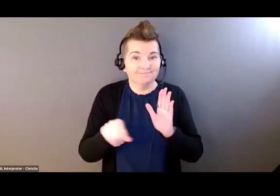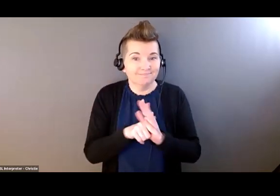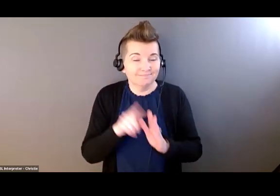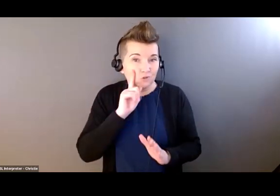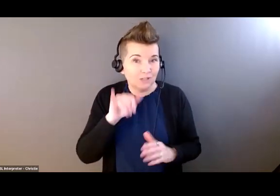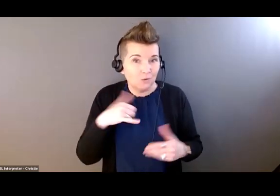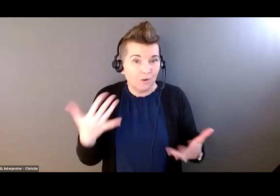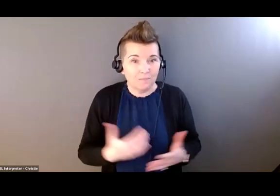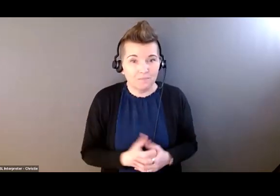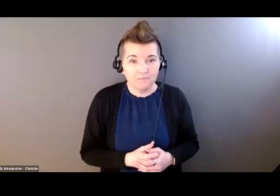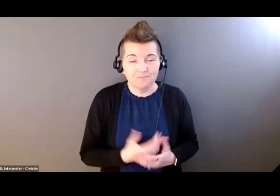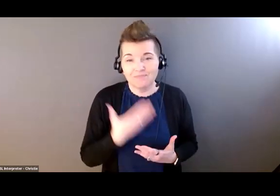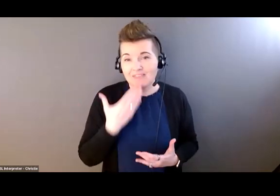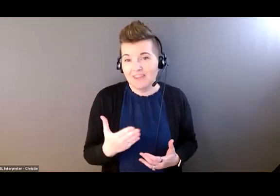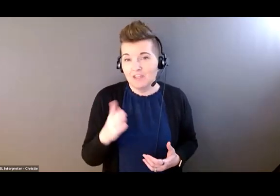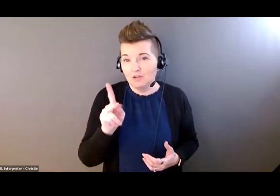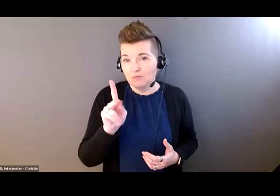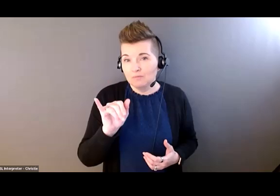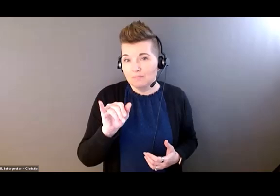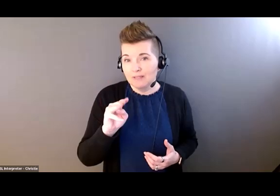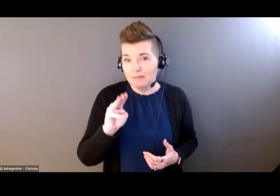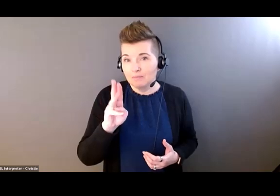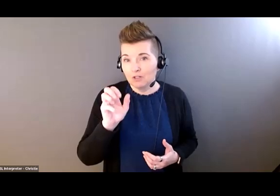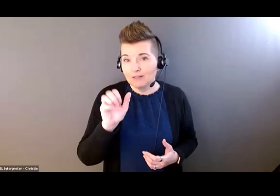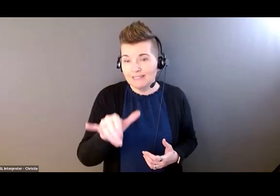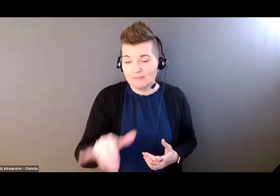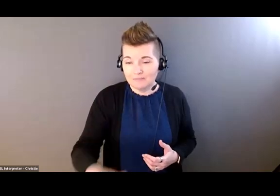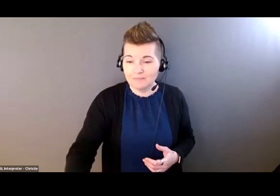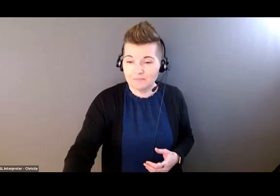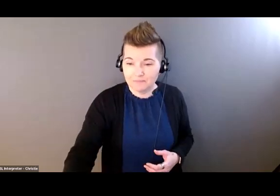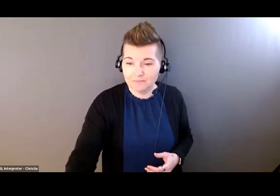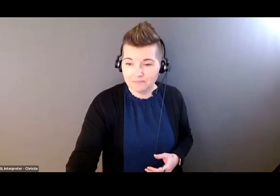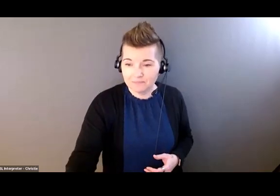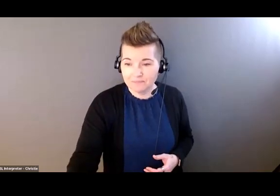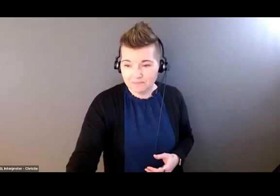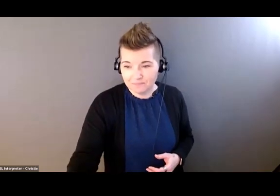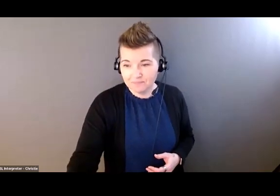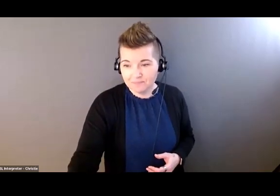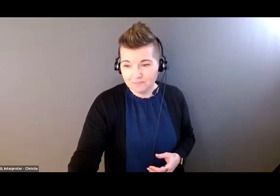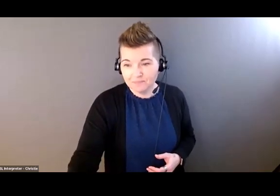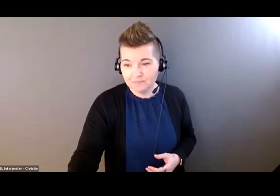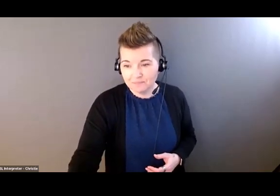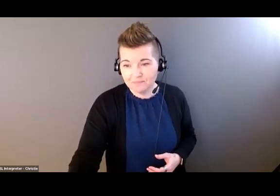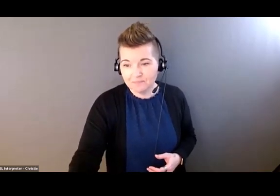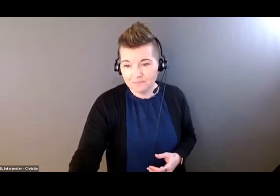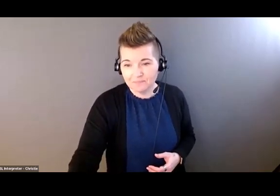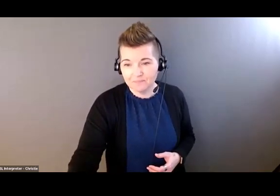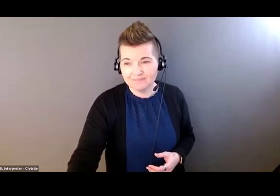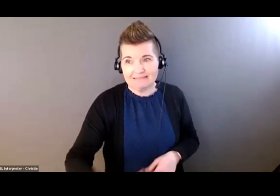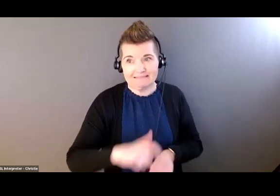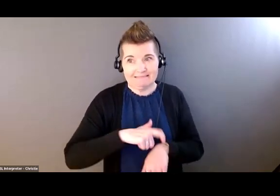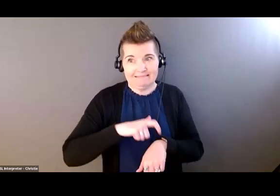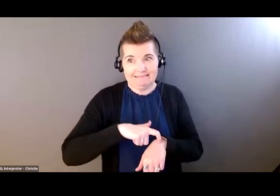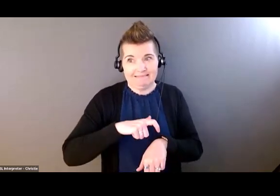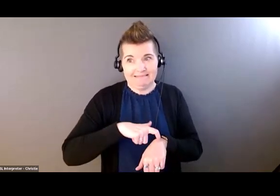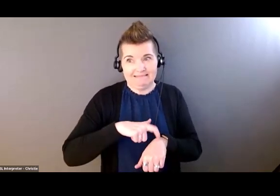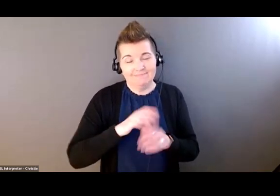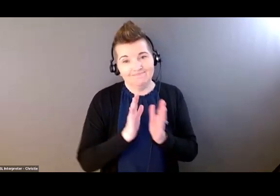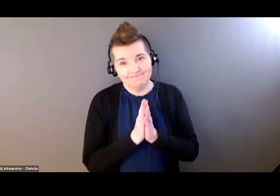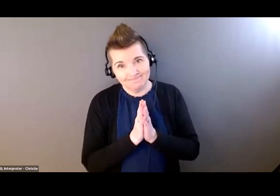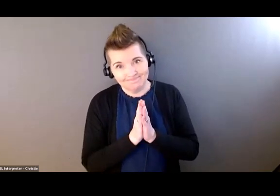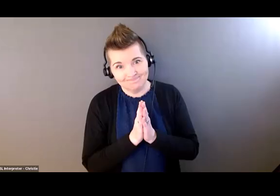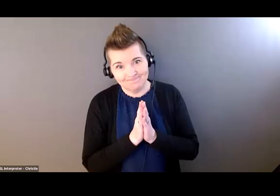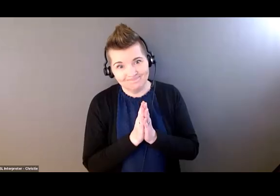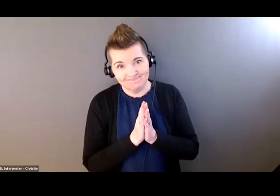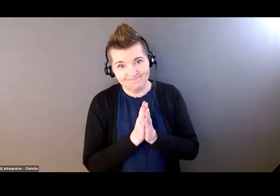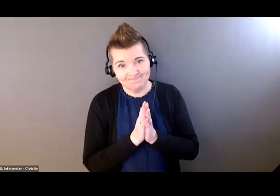Just really quickly, to put that into like practice for what we did, we just reviewed all of our policies and